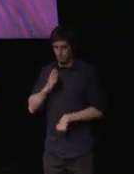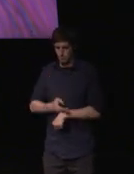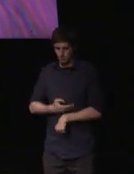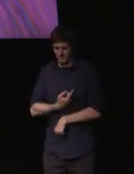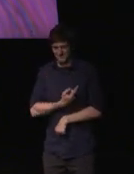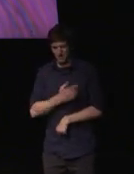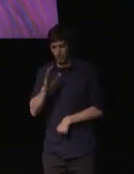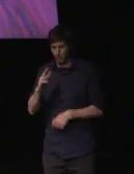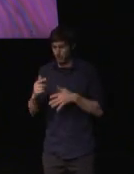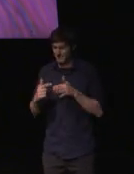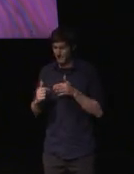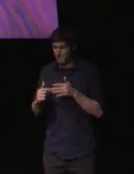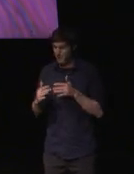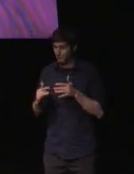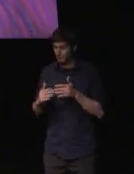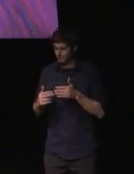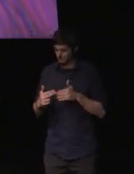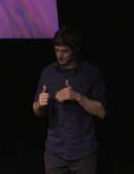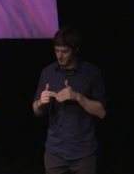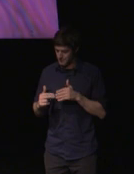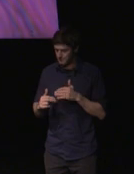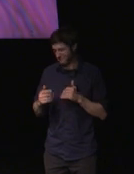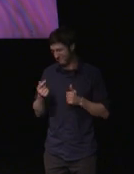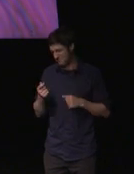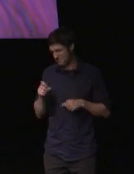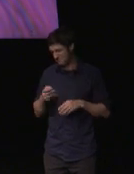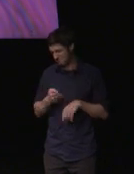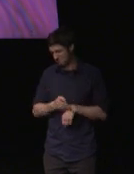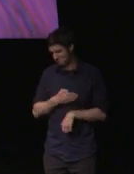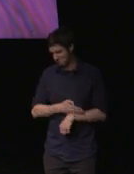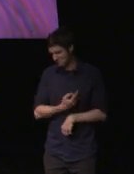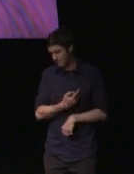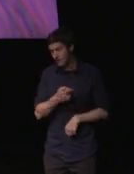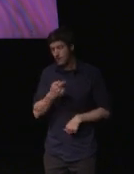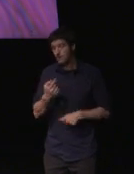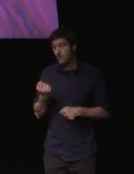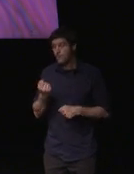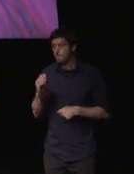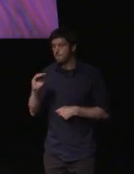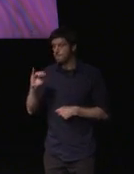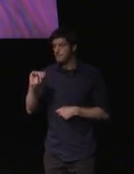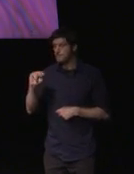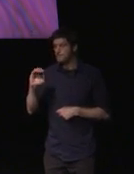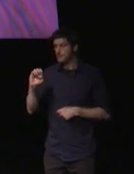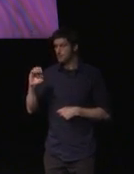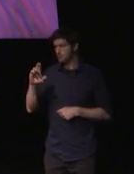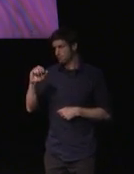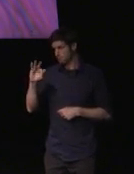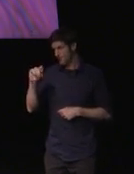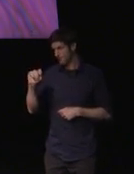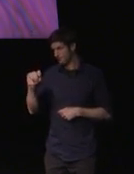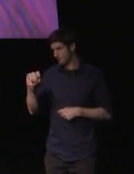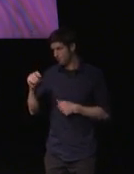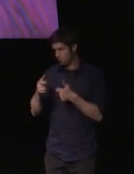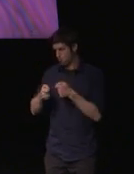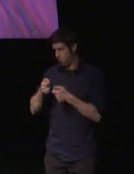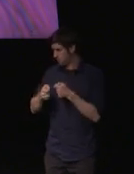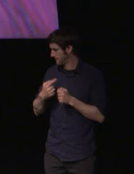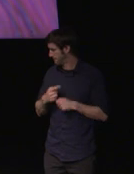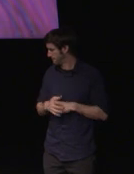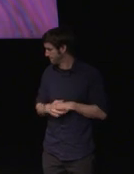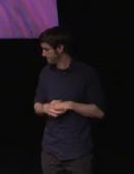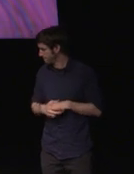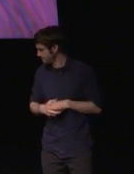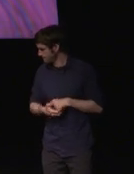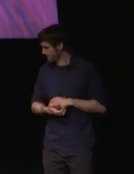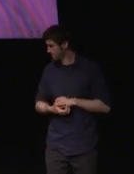there. She's holding a Minecraft Creeper controller. And we had to start from a